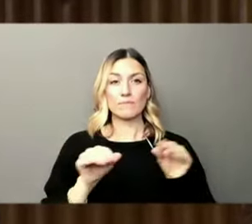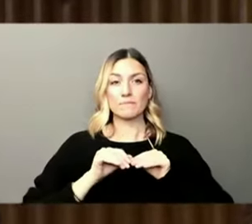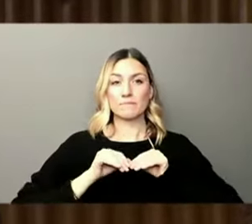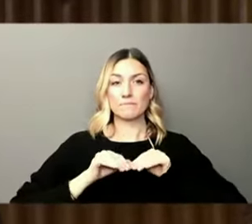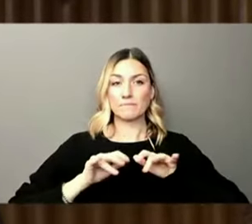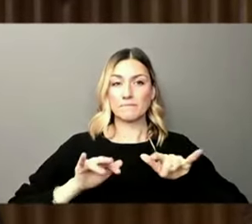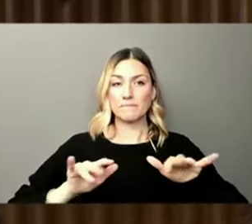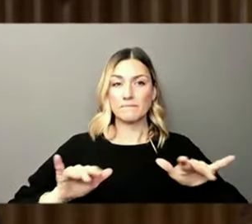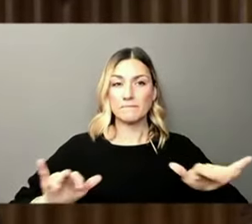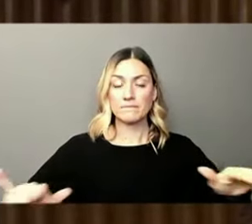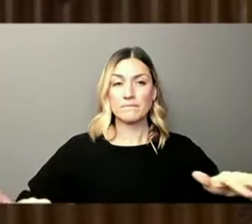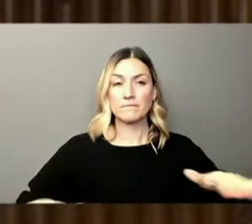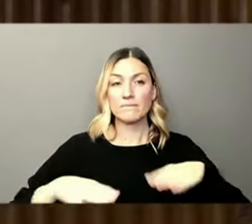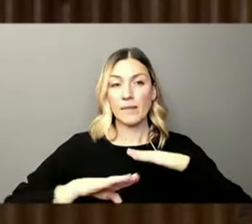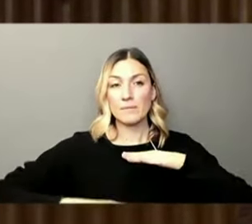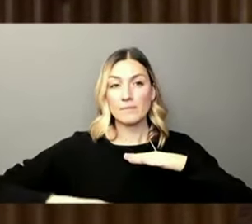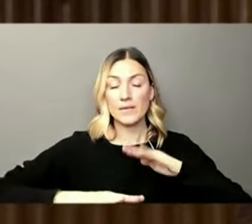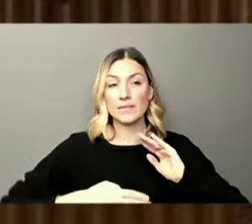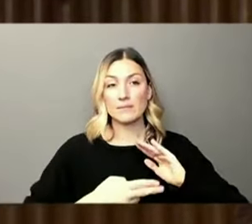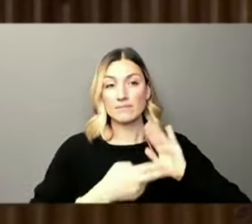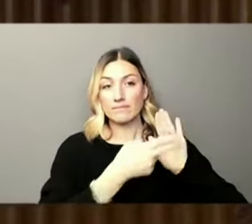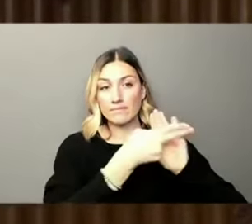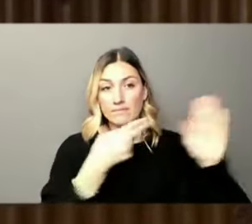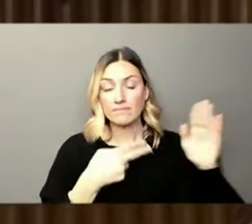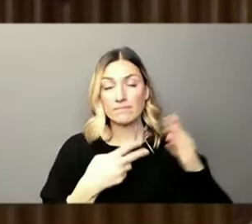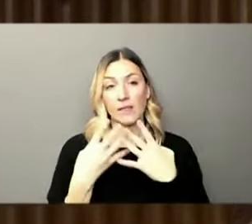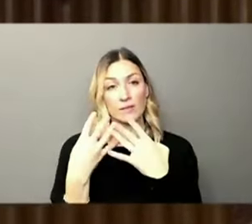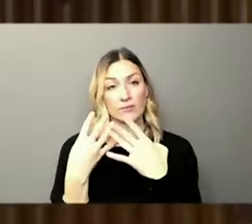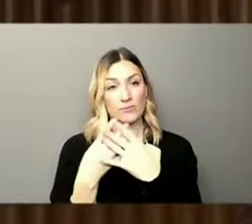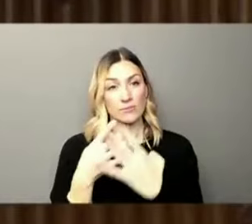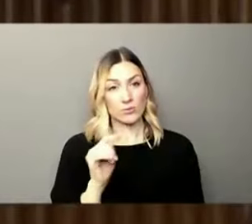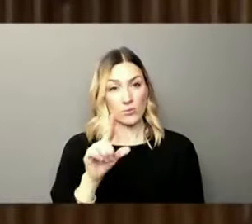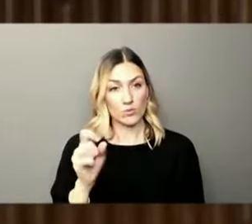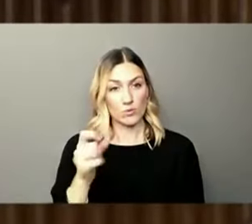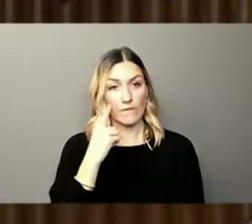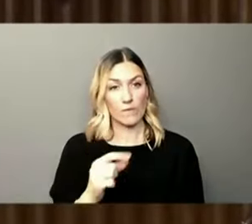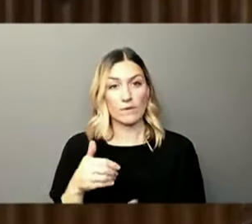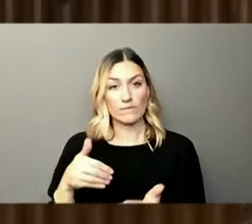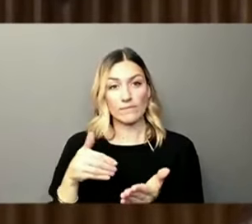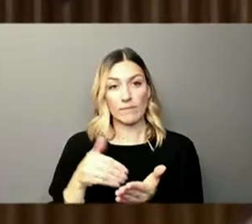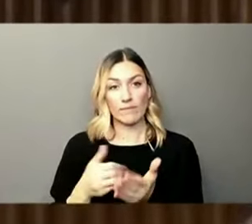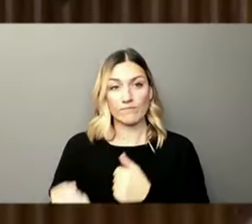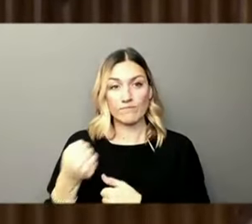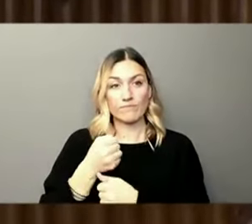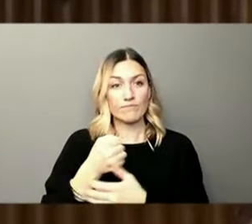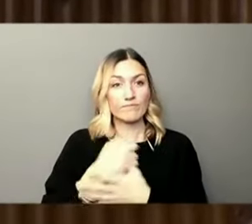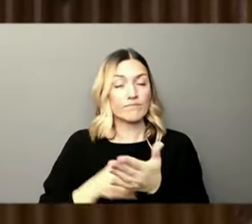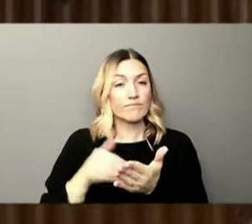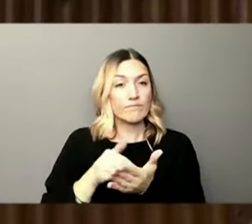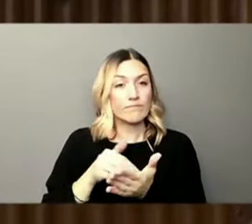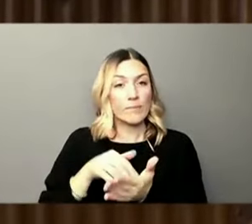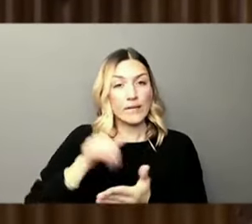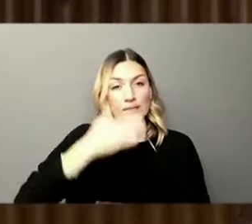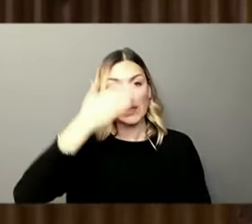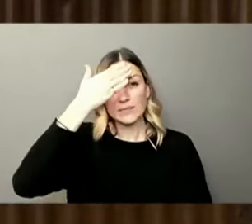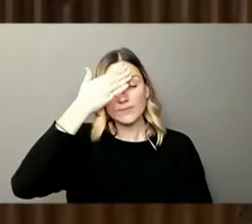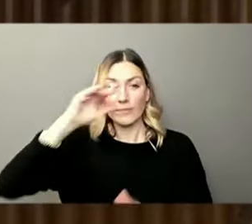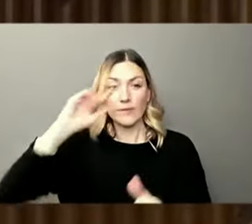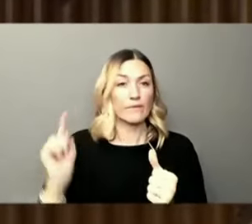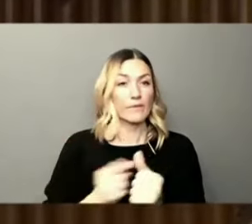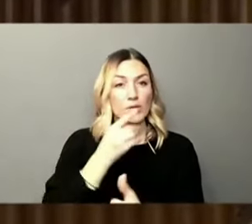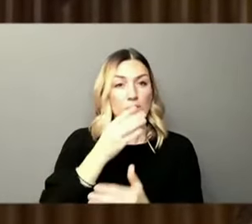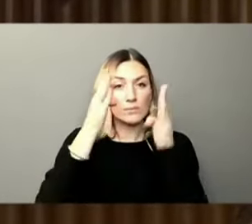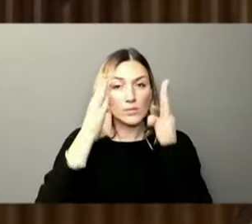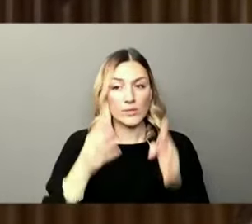basic diagnostic and screening tools to, again, primary care physicians. They are the front line. They're the first person that folks go